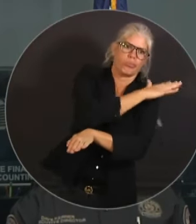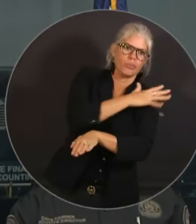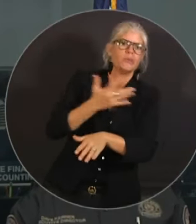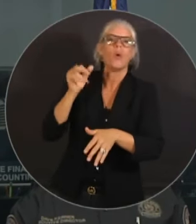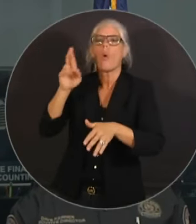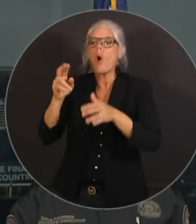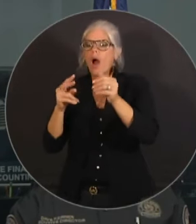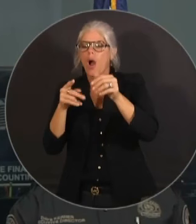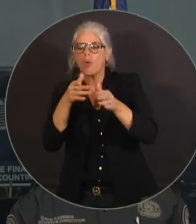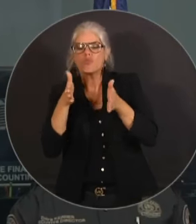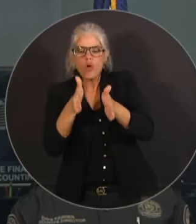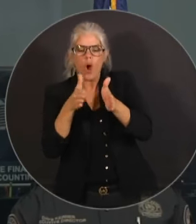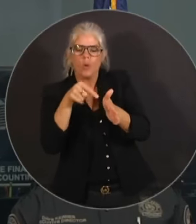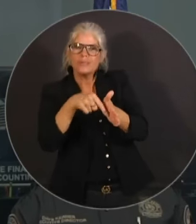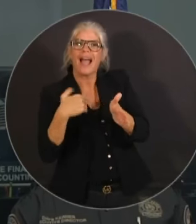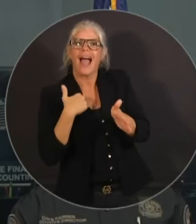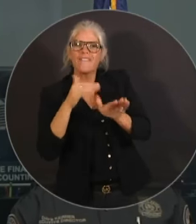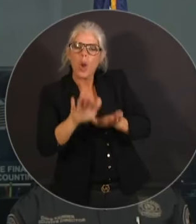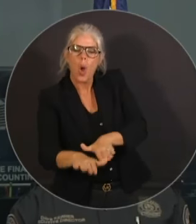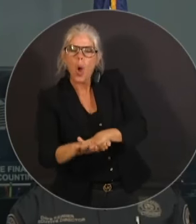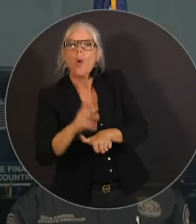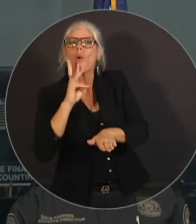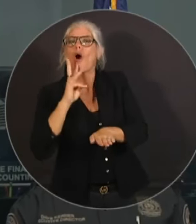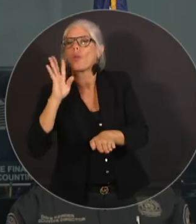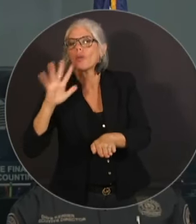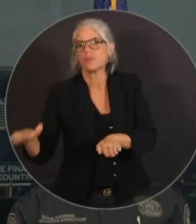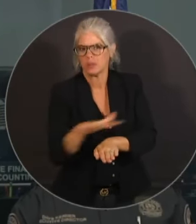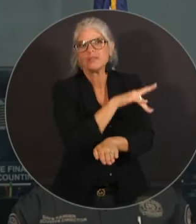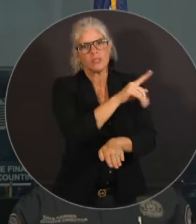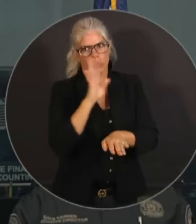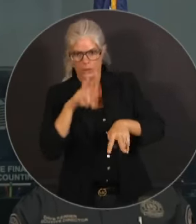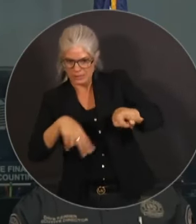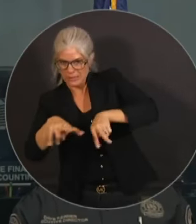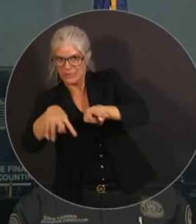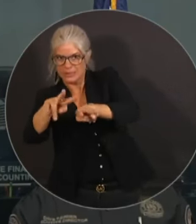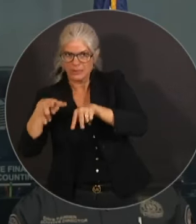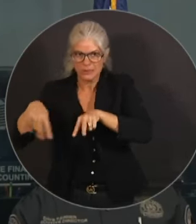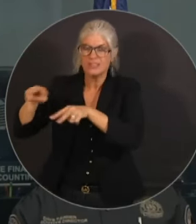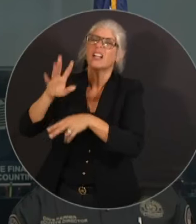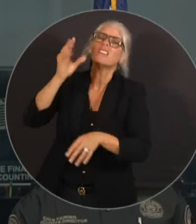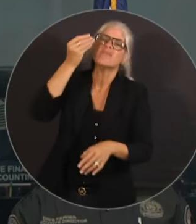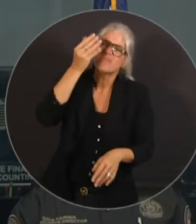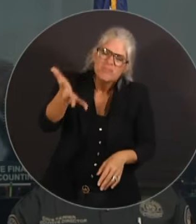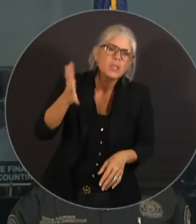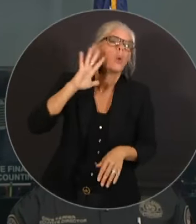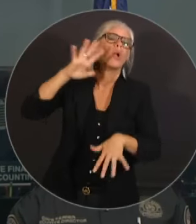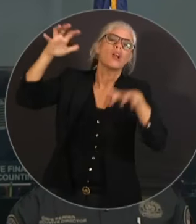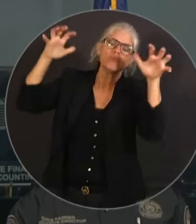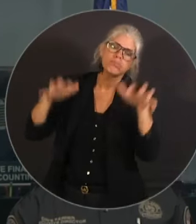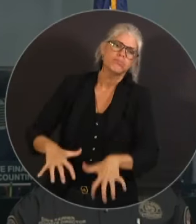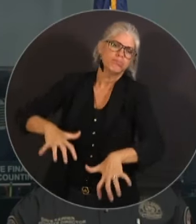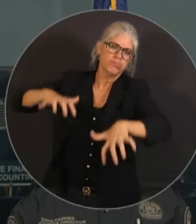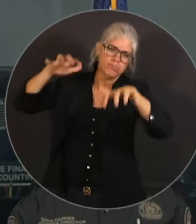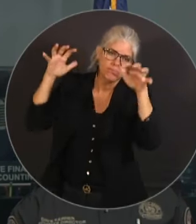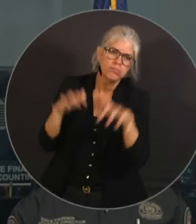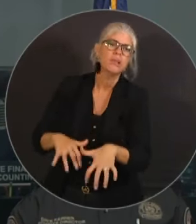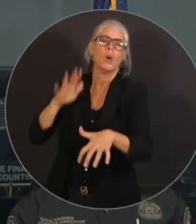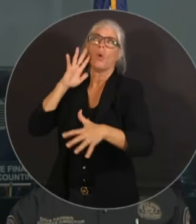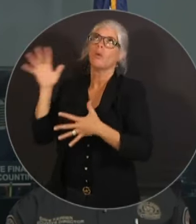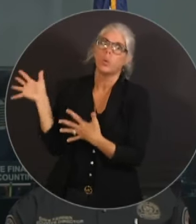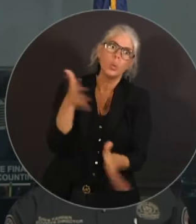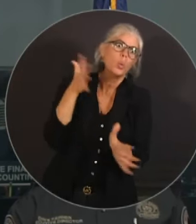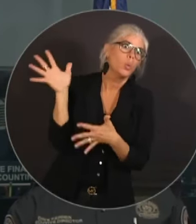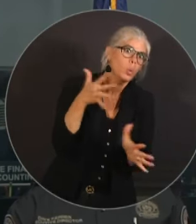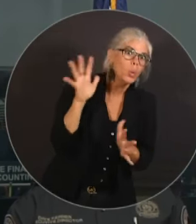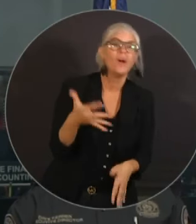of rain. There's going to be a lot more rain, and then there's going to be heavy winds. And so we're going to be focused on getting those bridges inspected and effecting any temporary